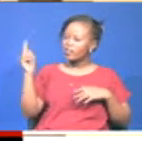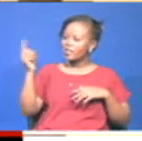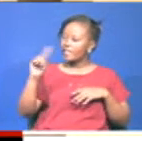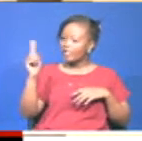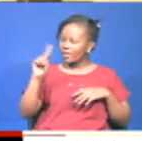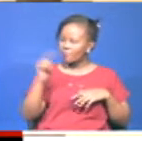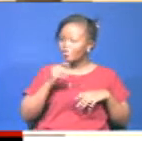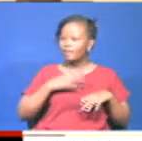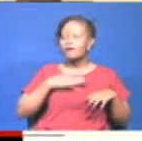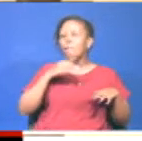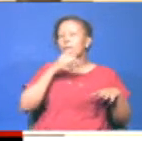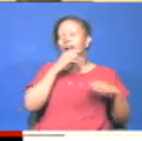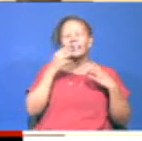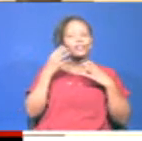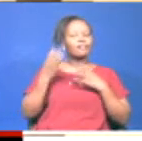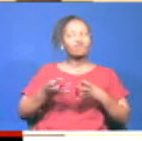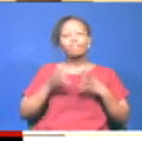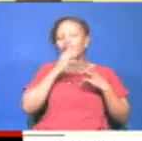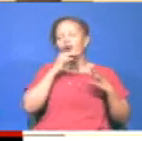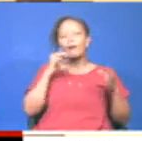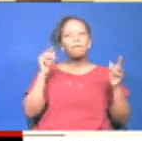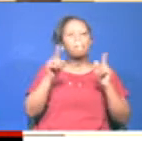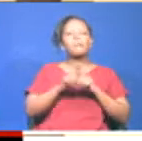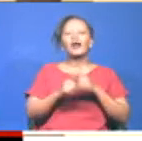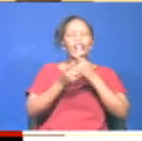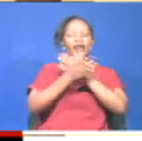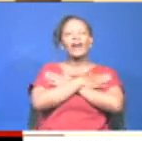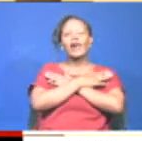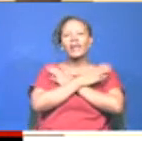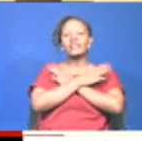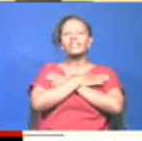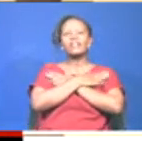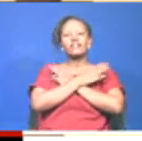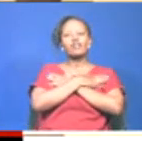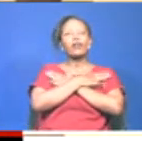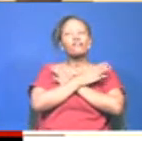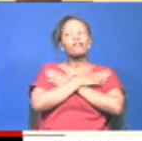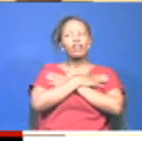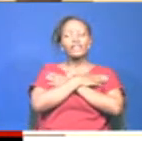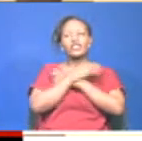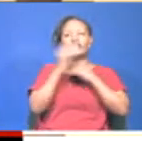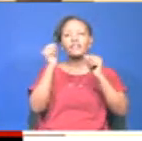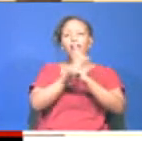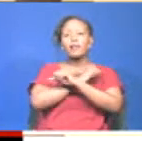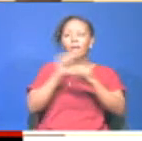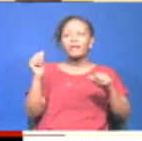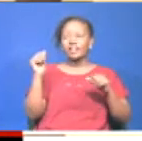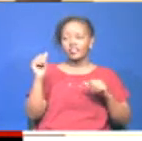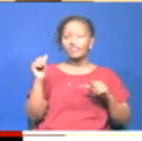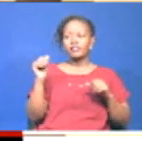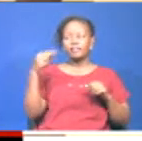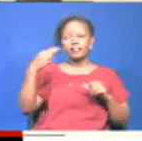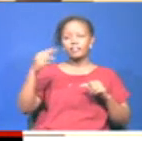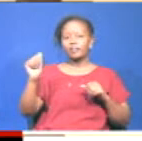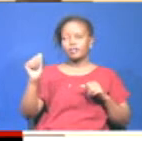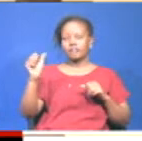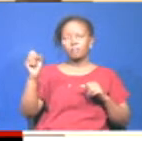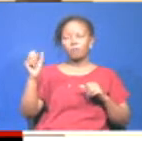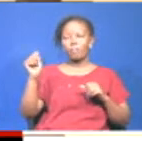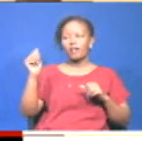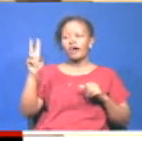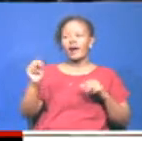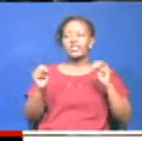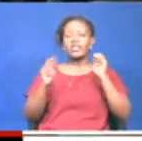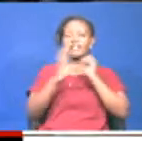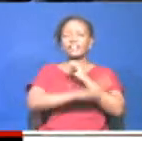dear brother and friend, President Hassan Sheikh of the Federal Republic